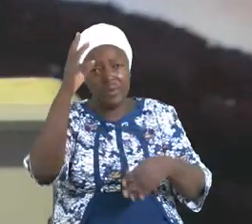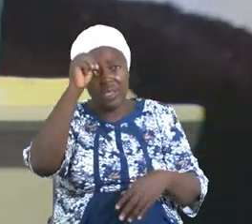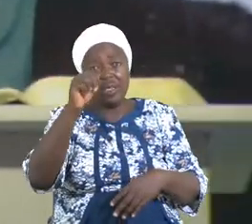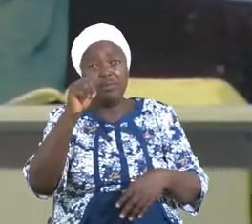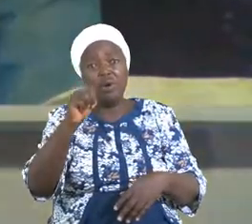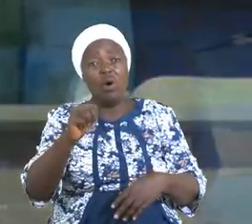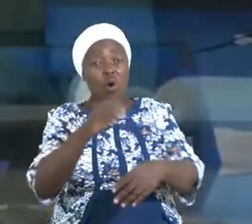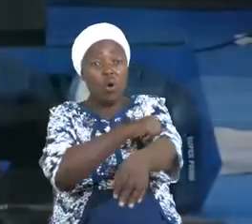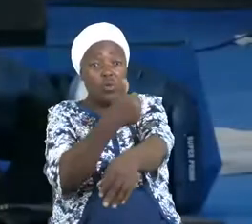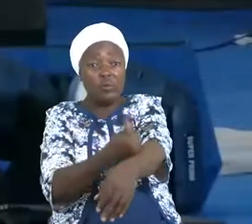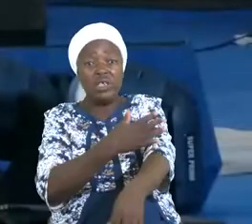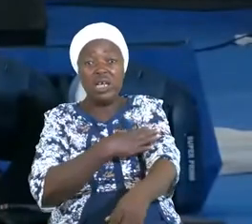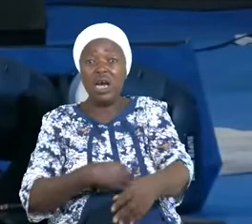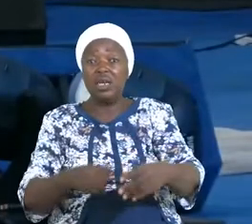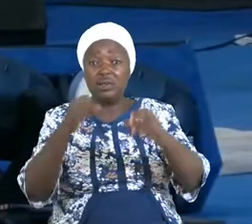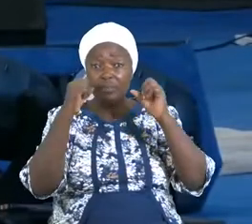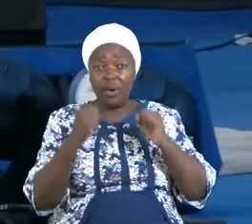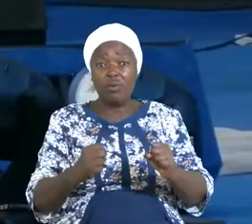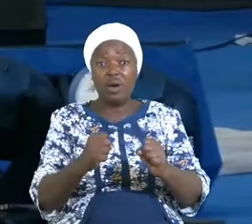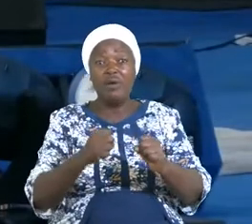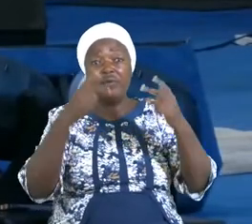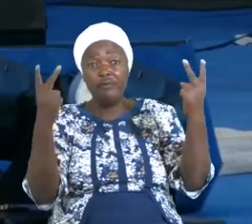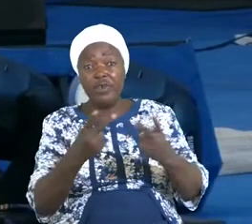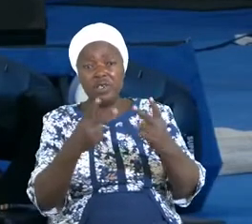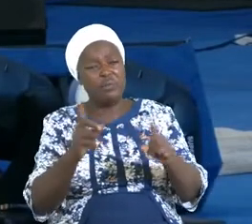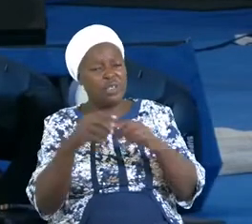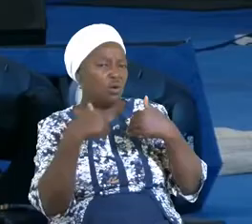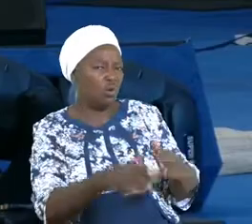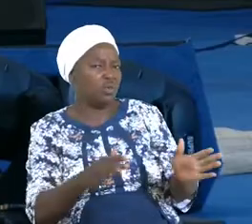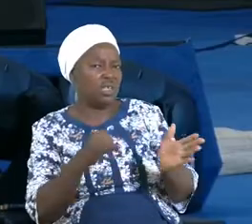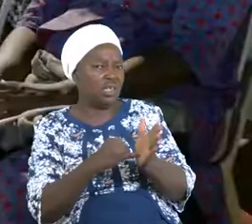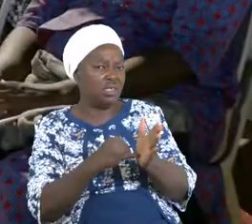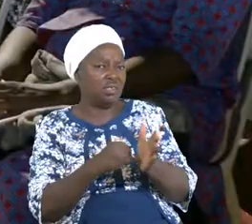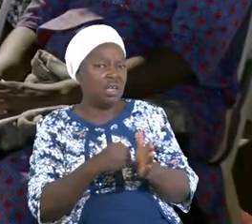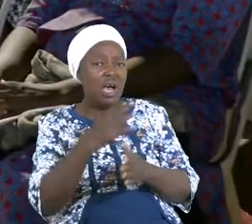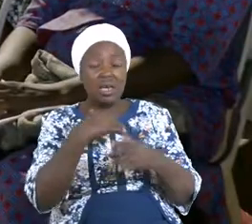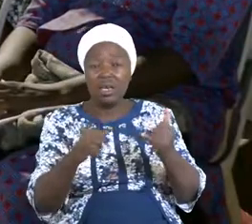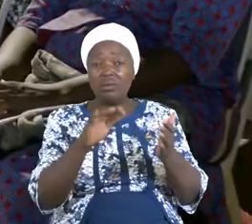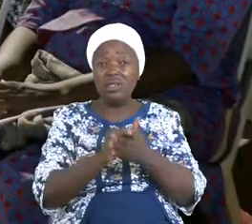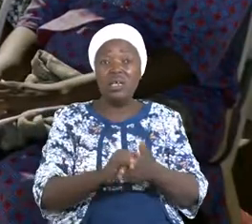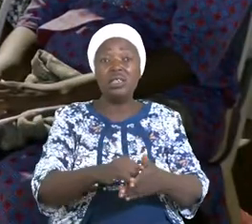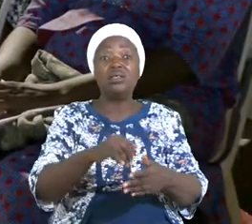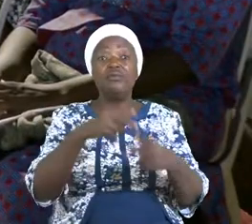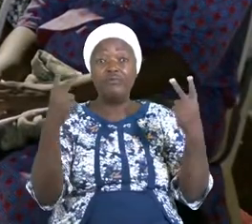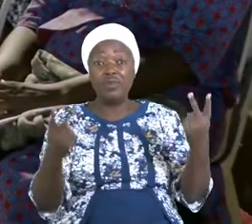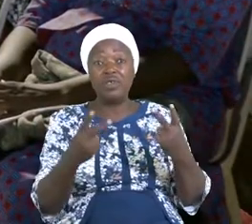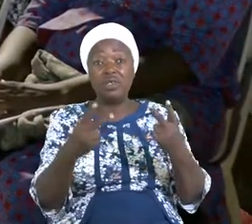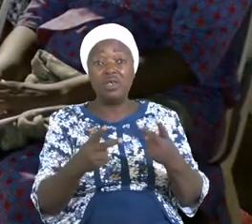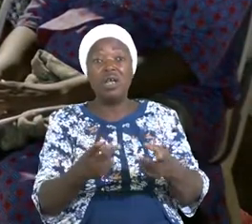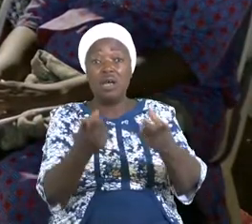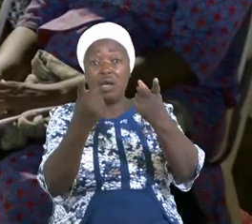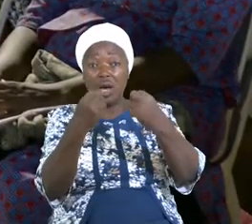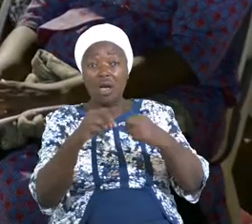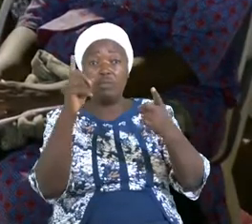and dominion. He lost it. And now that dominion passed to Adam